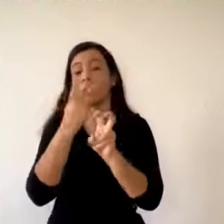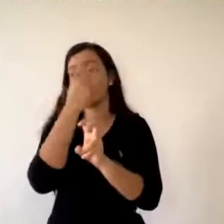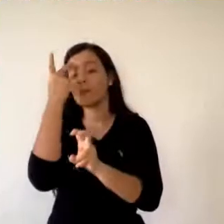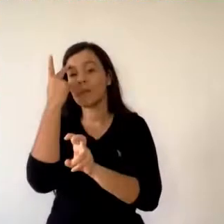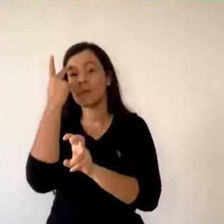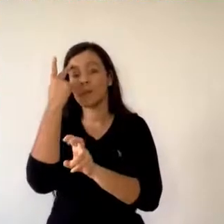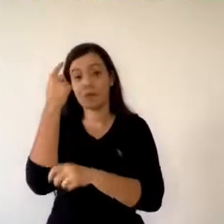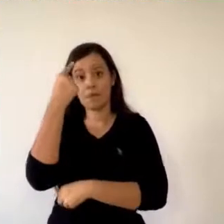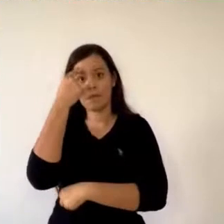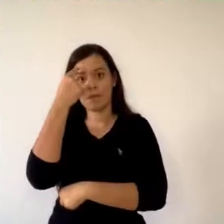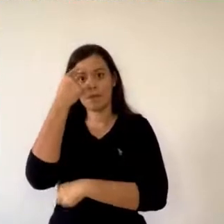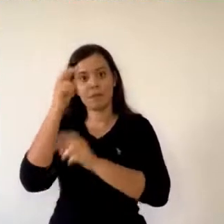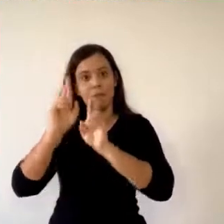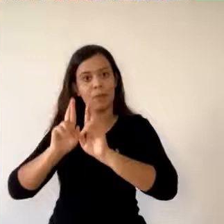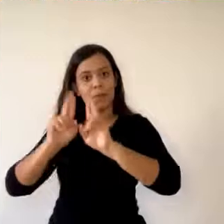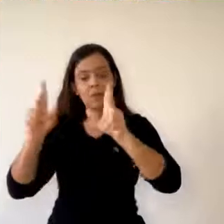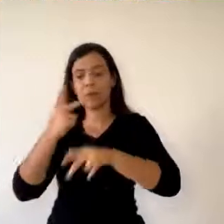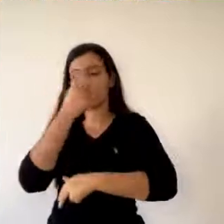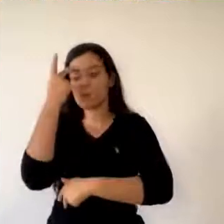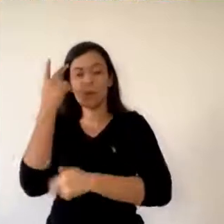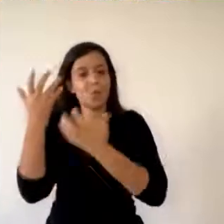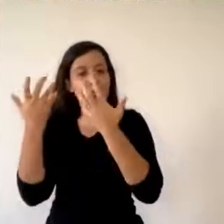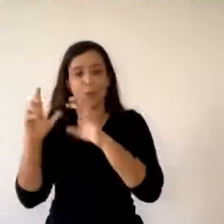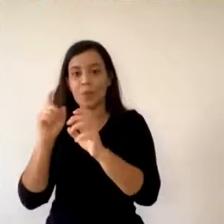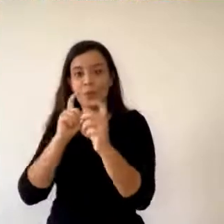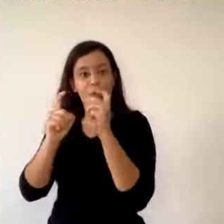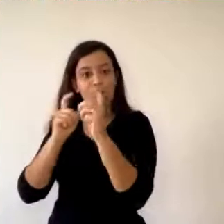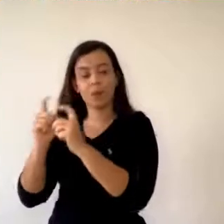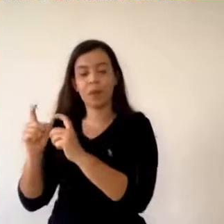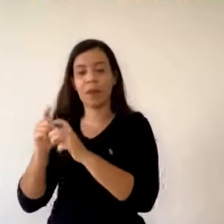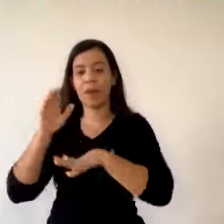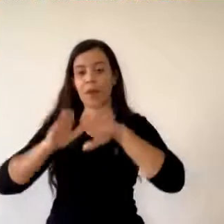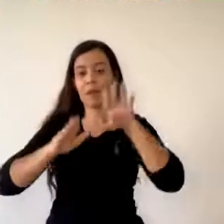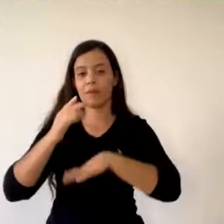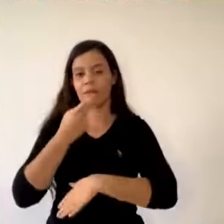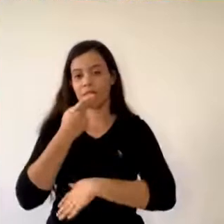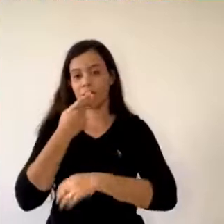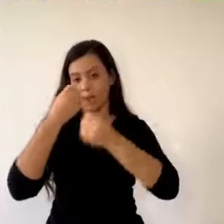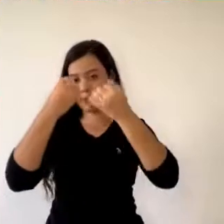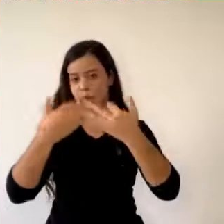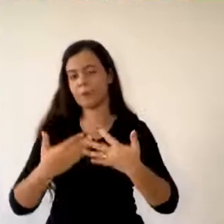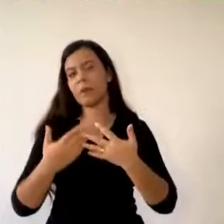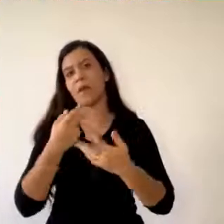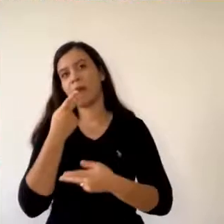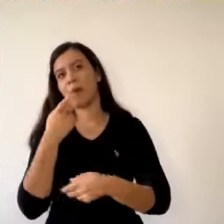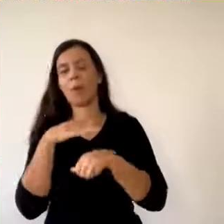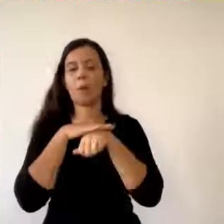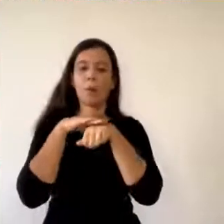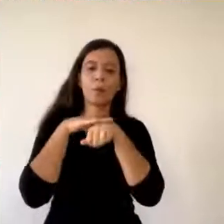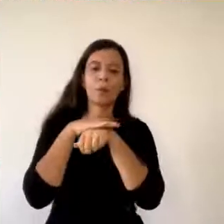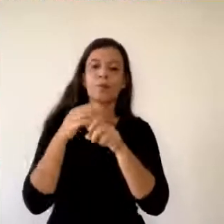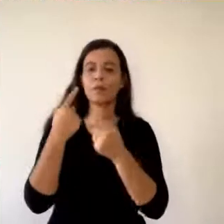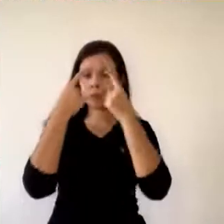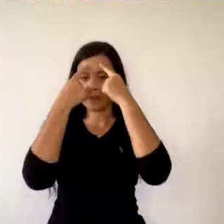who think differently from us. When we are talking about violence, particularly when we are talking